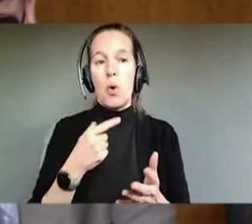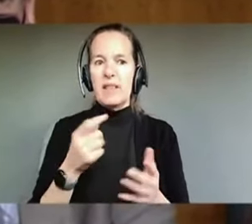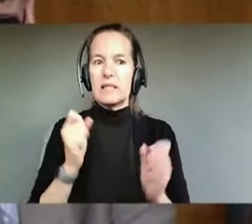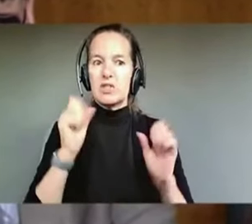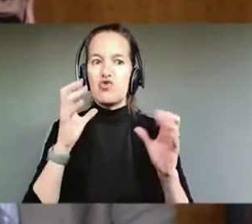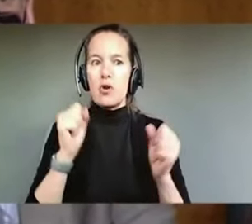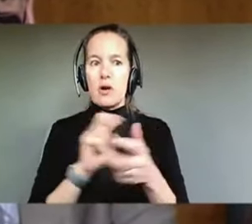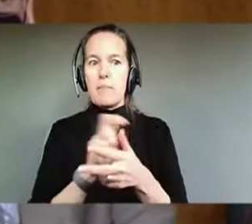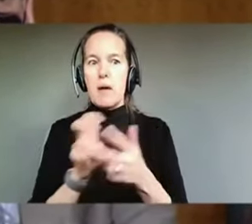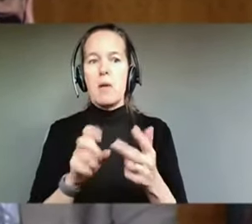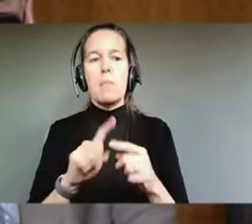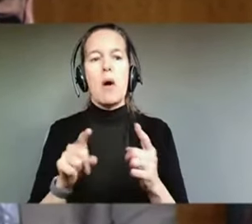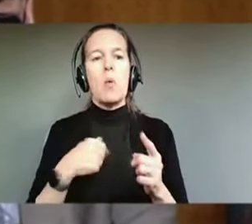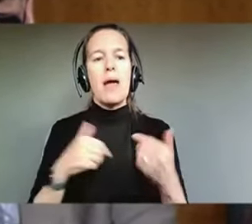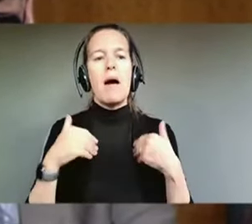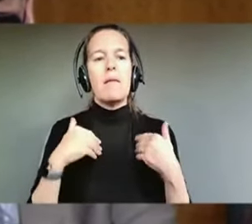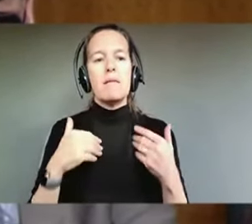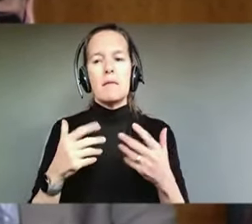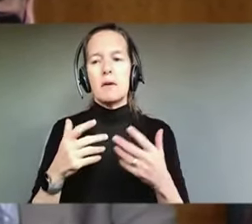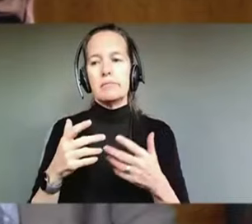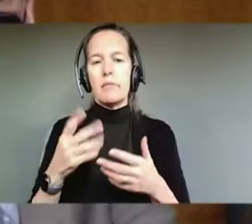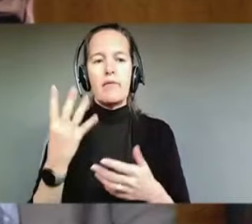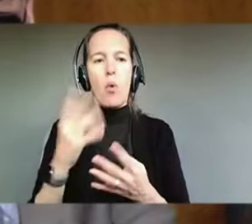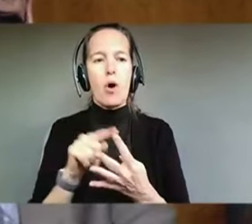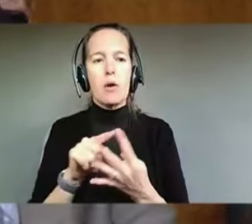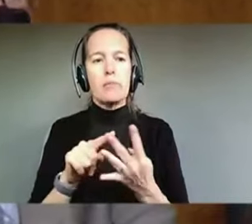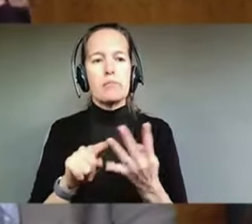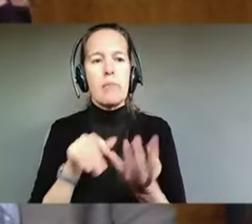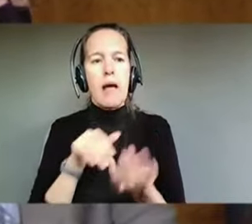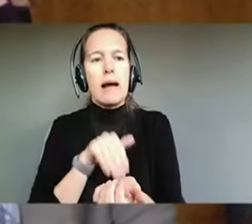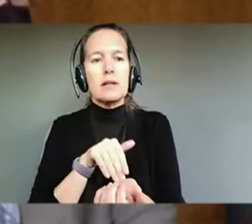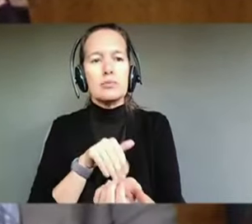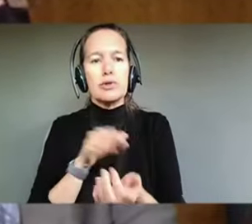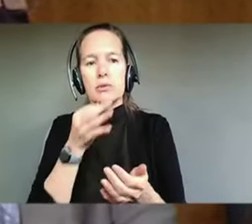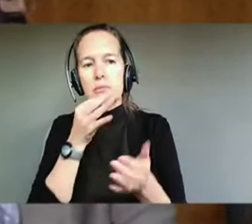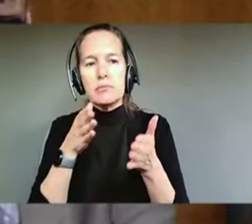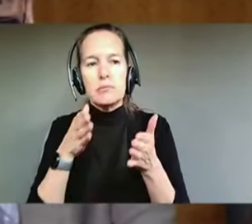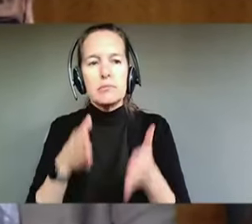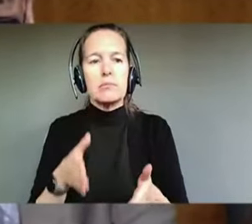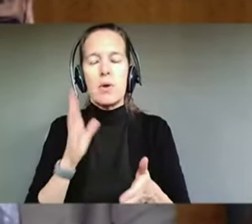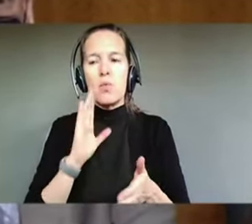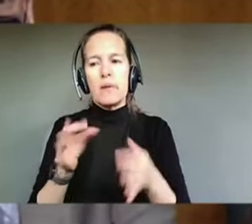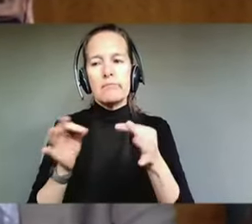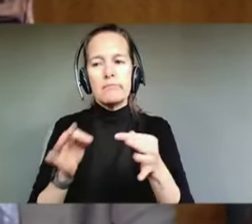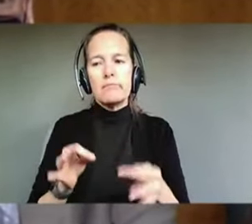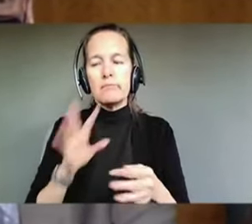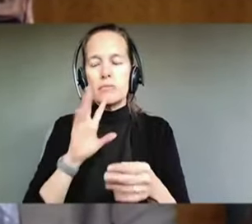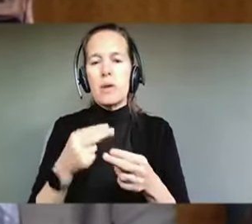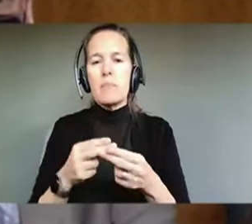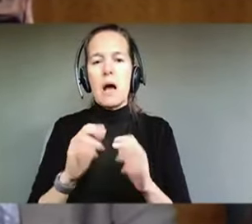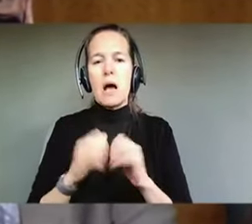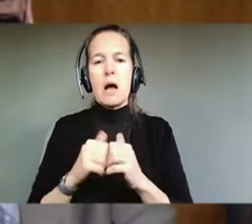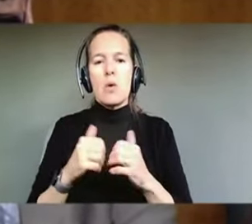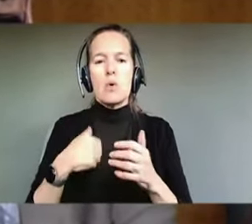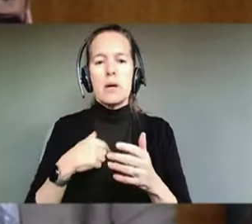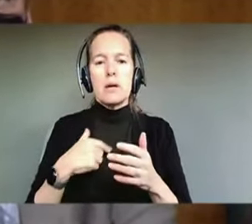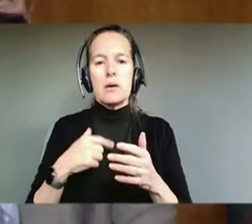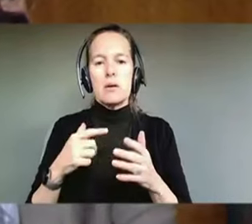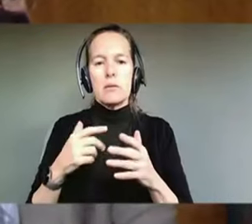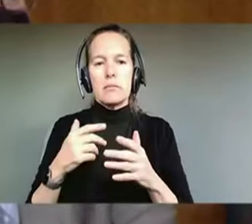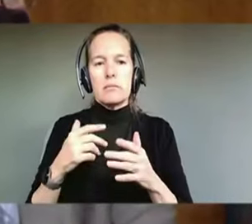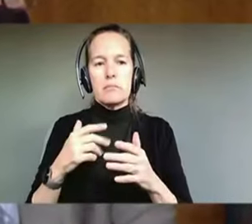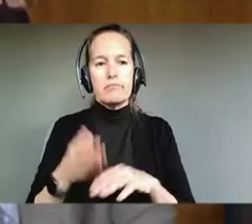four experts who are going to at least tell us what kind of progress we're making in understanding the disease and treating it. Senator